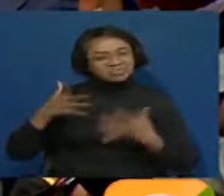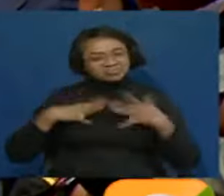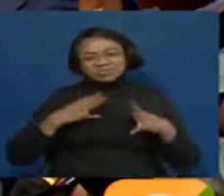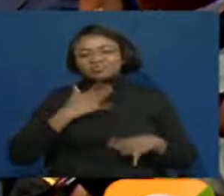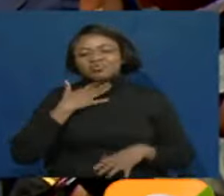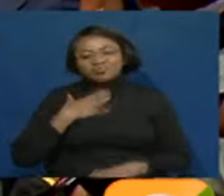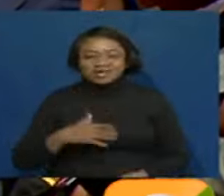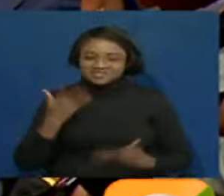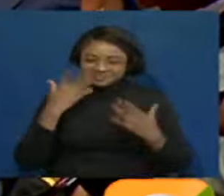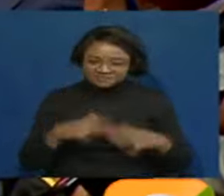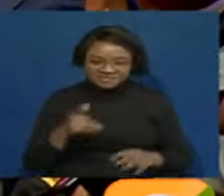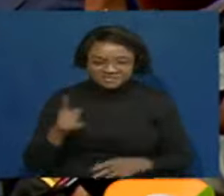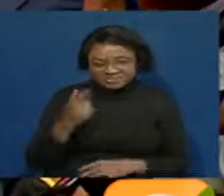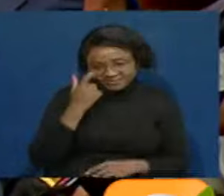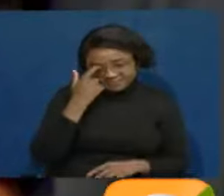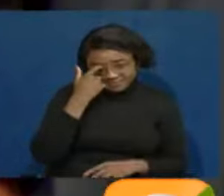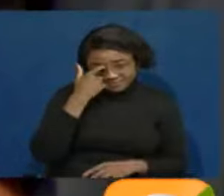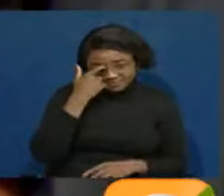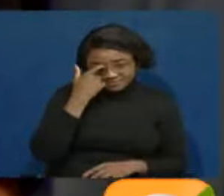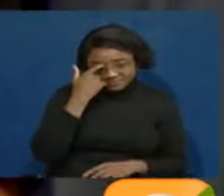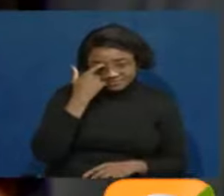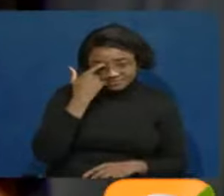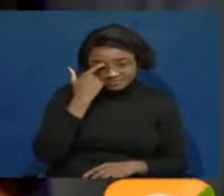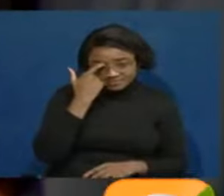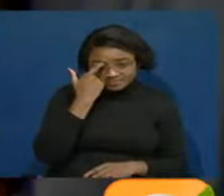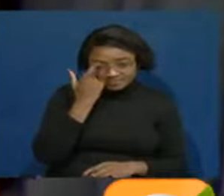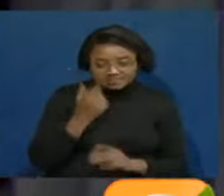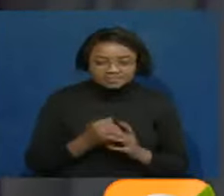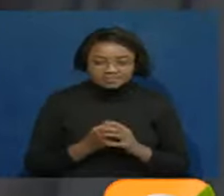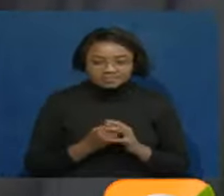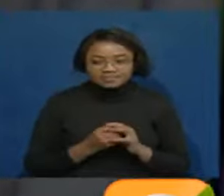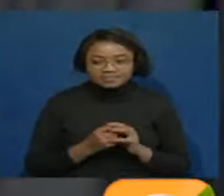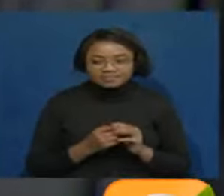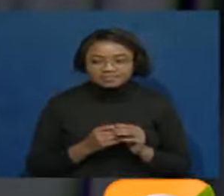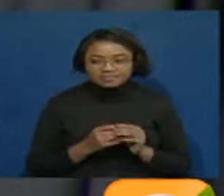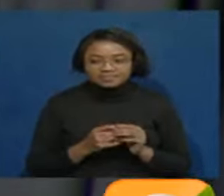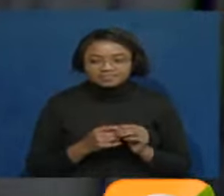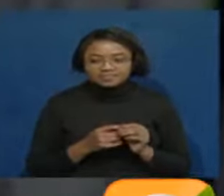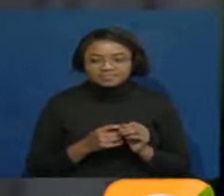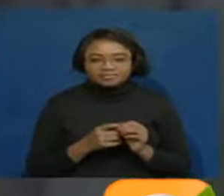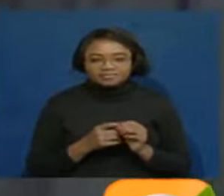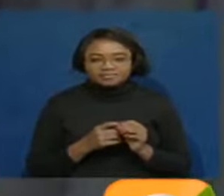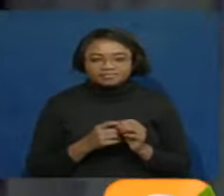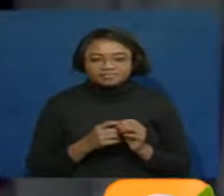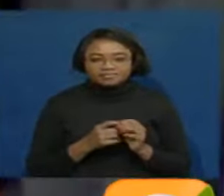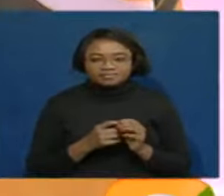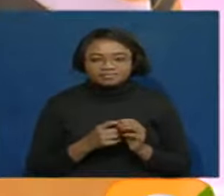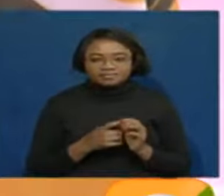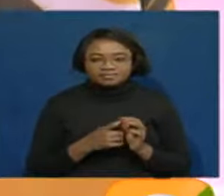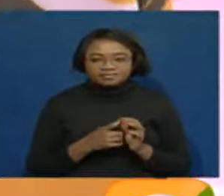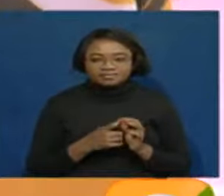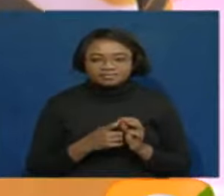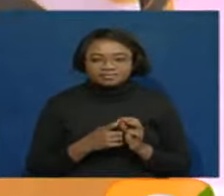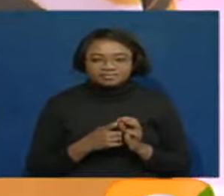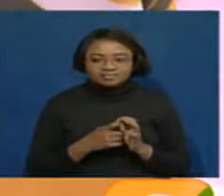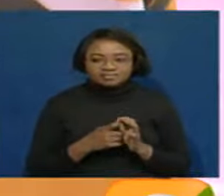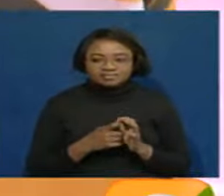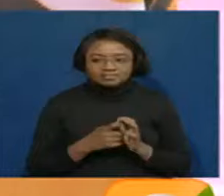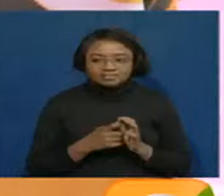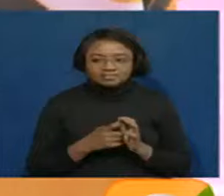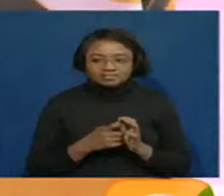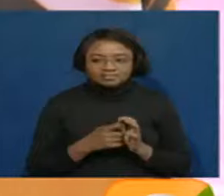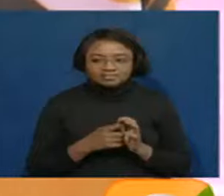at his inauguration, the head of state deploying the same attributes he used to characterize Gachagua. My young